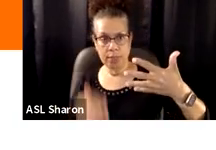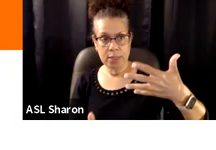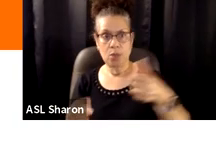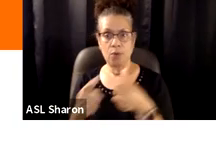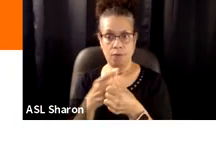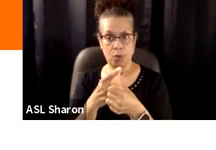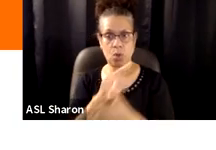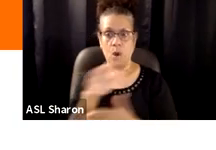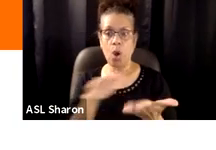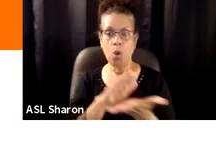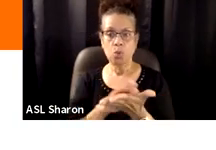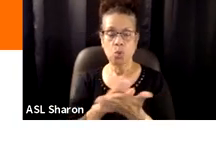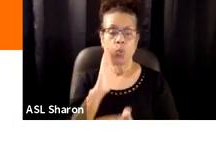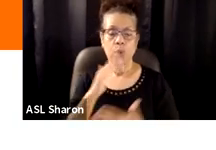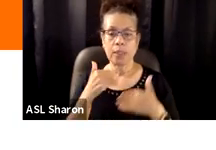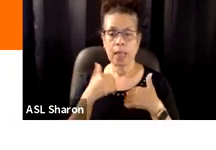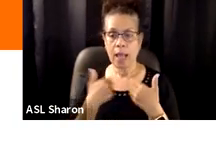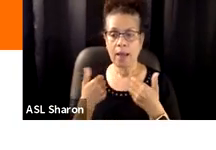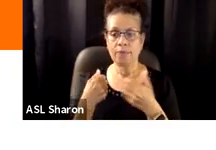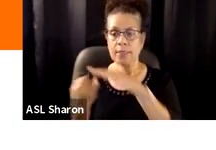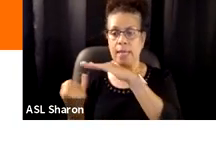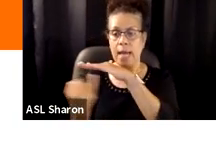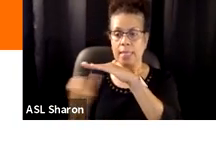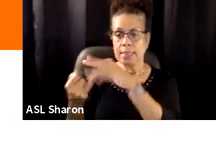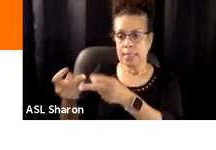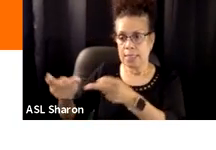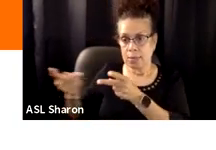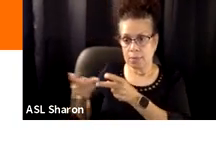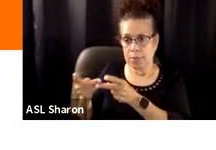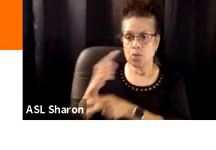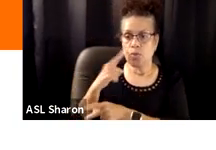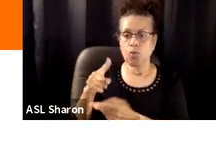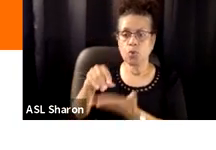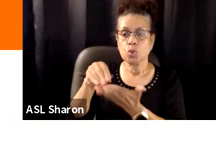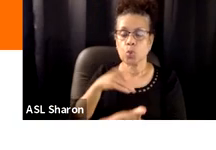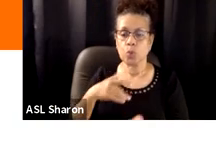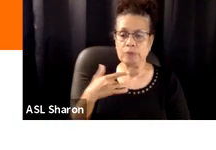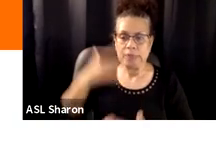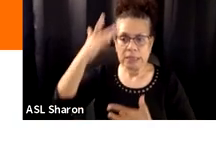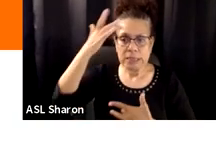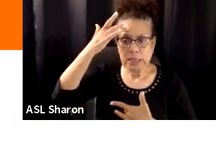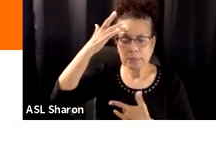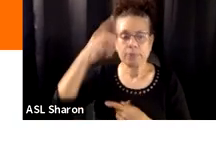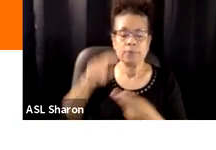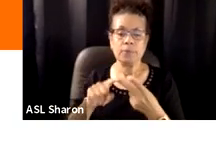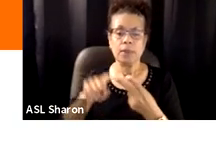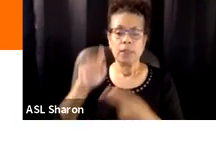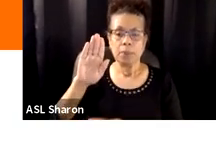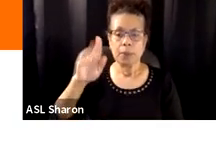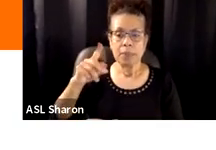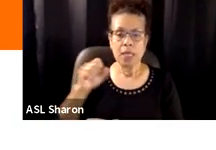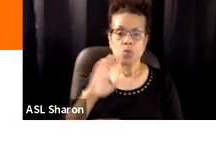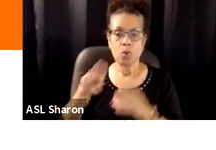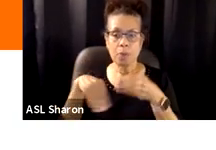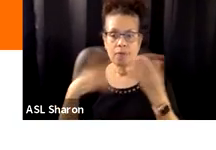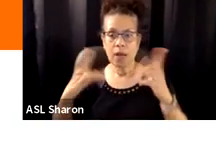schools would have designated isolation spaces for students with coveted symptoms bps will provide appropriate ppe